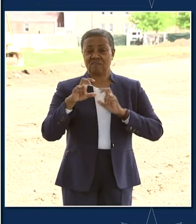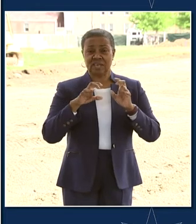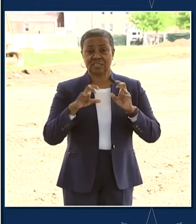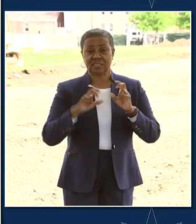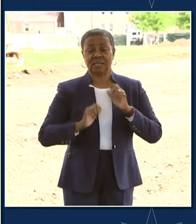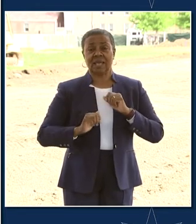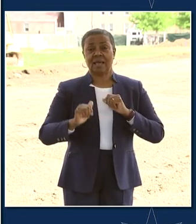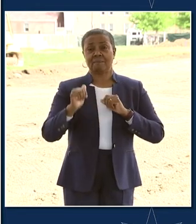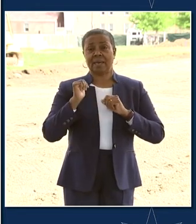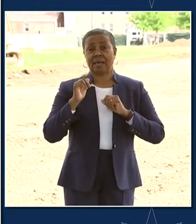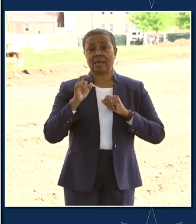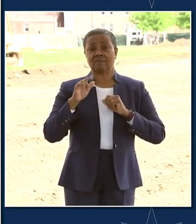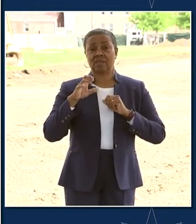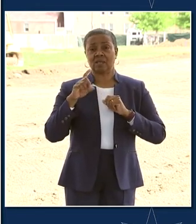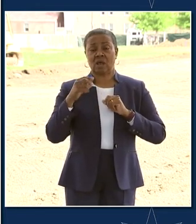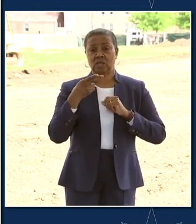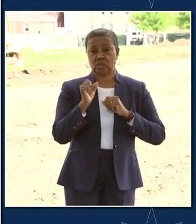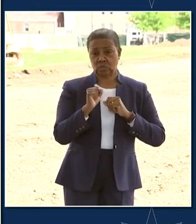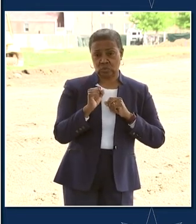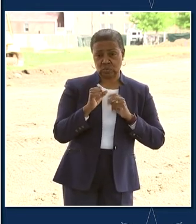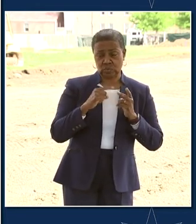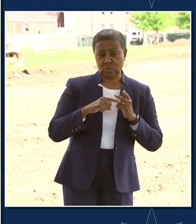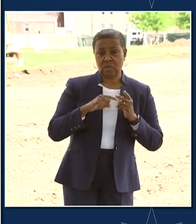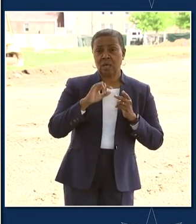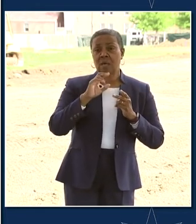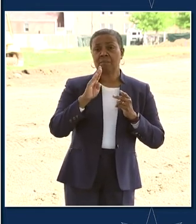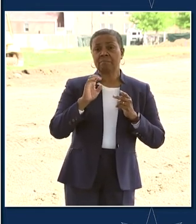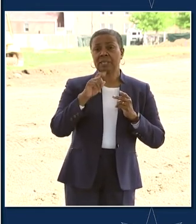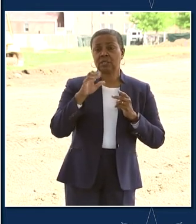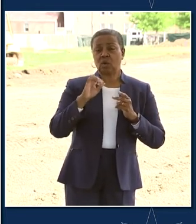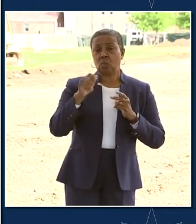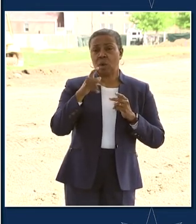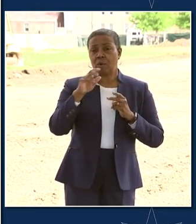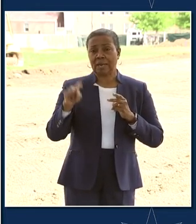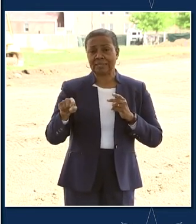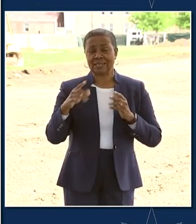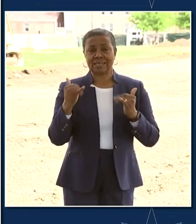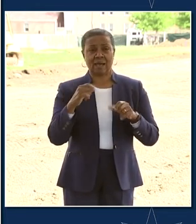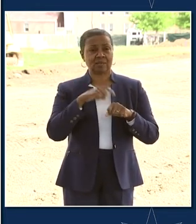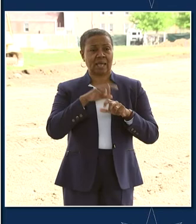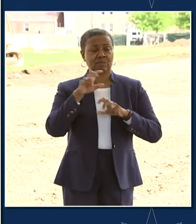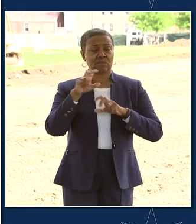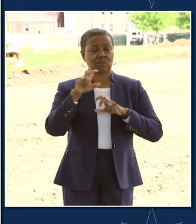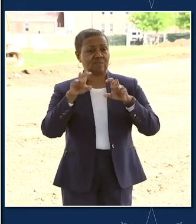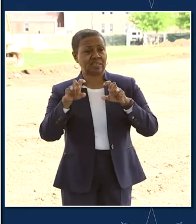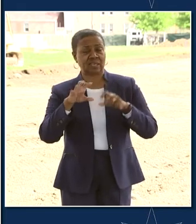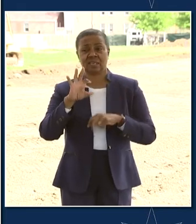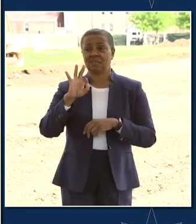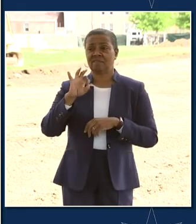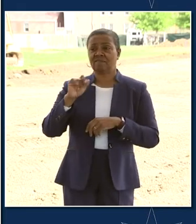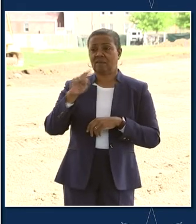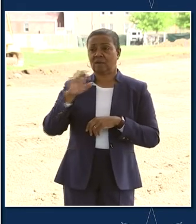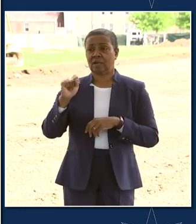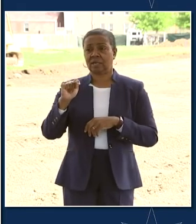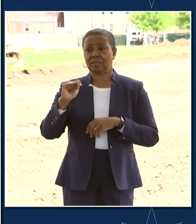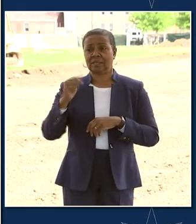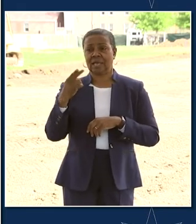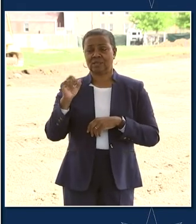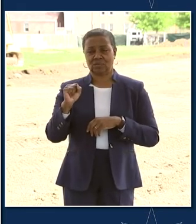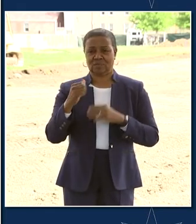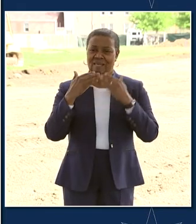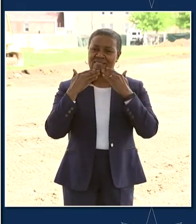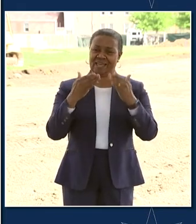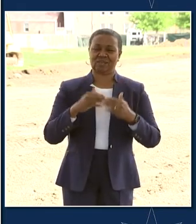Beca de Arts High School, we invested in Benito Juarez. It is now time to invest in Farragut High School. Thank